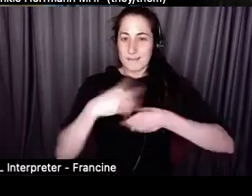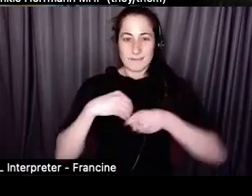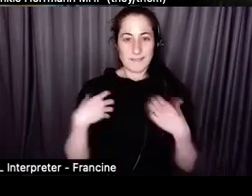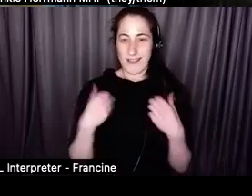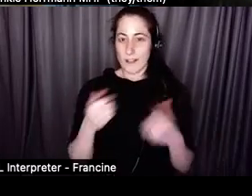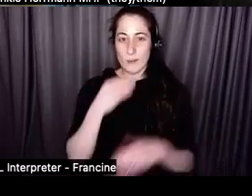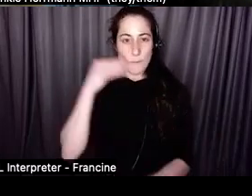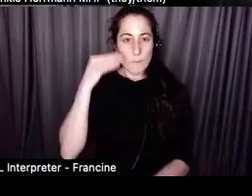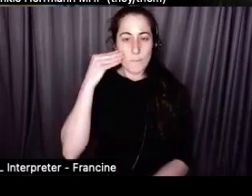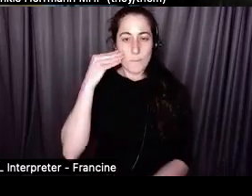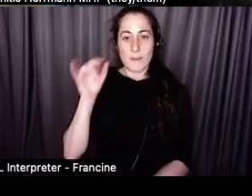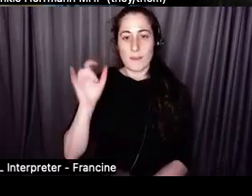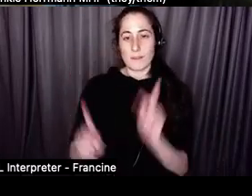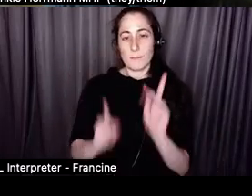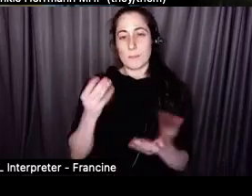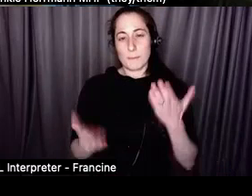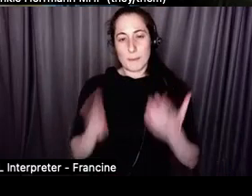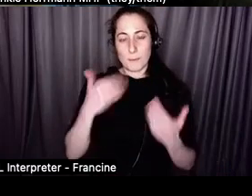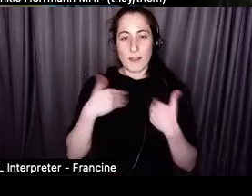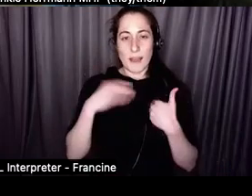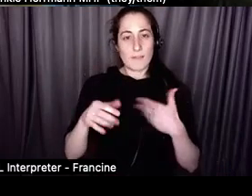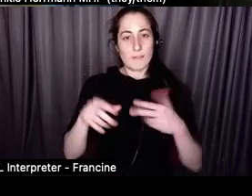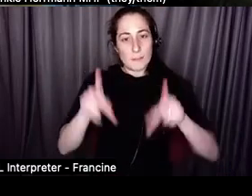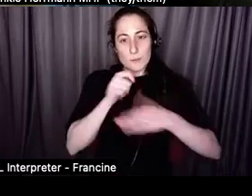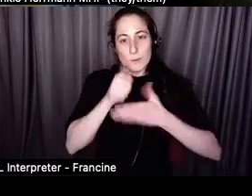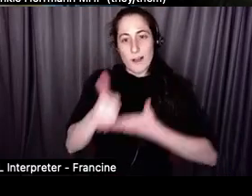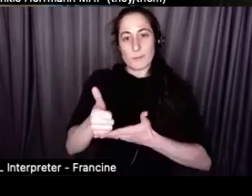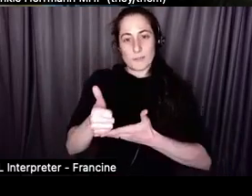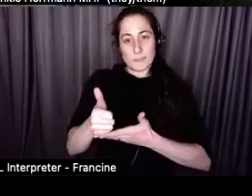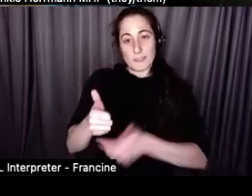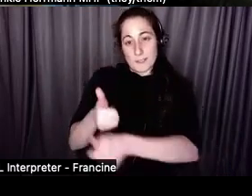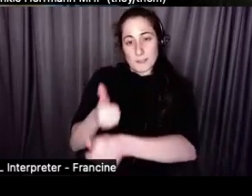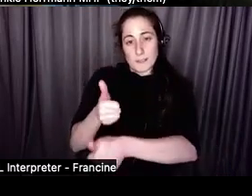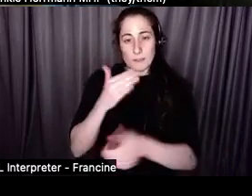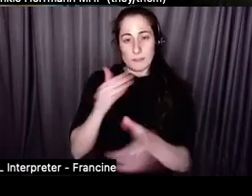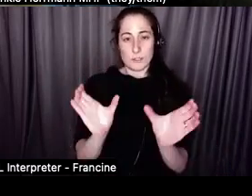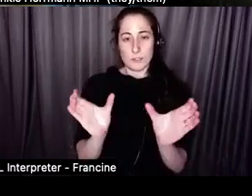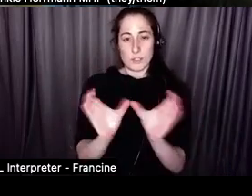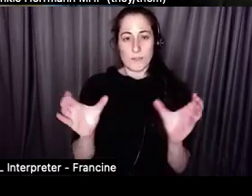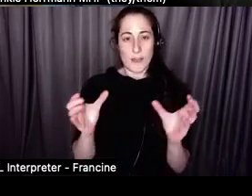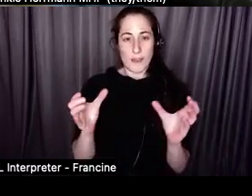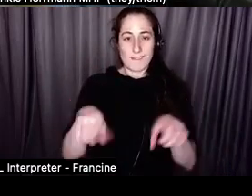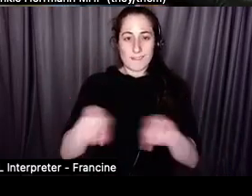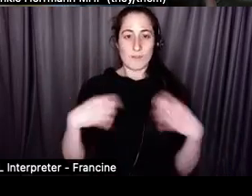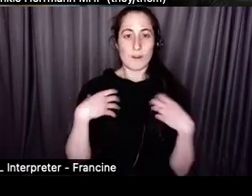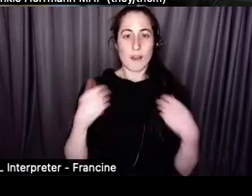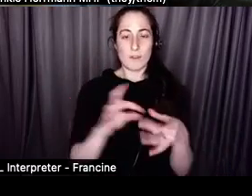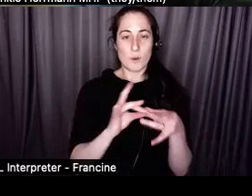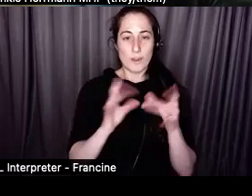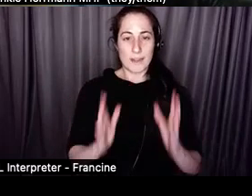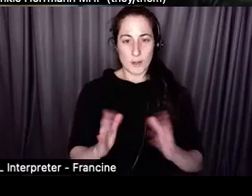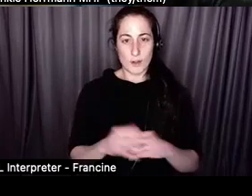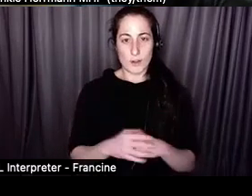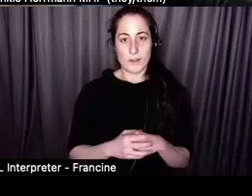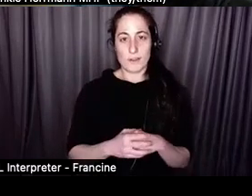folks might have the person that helps them instead be certified to be a recovery coordinator. So it's